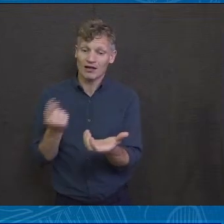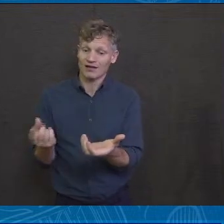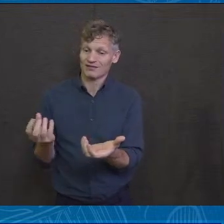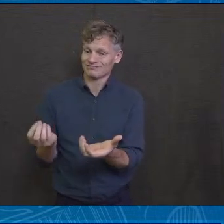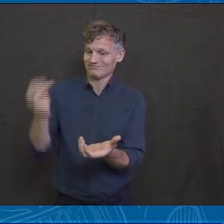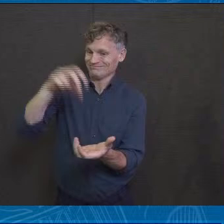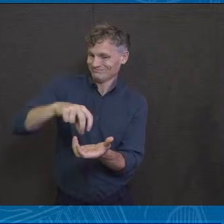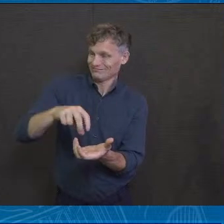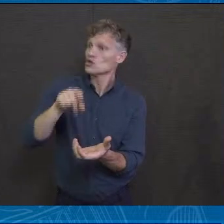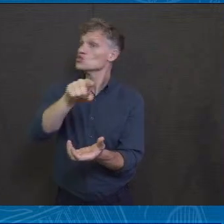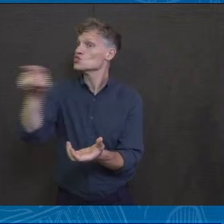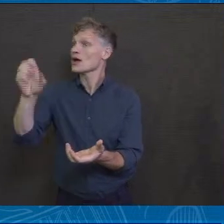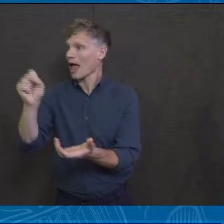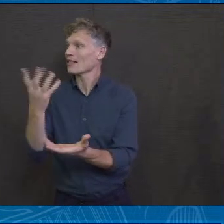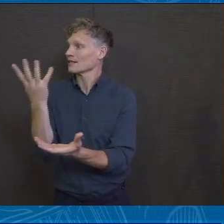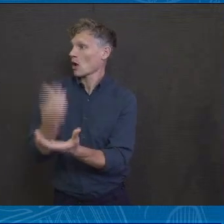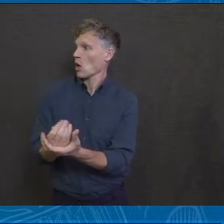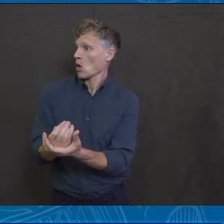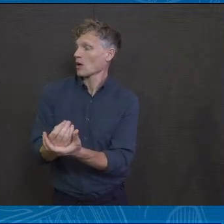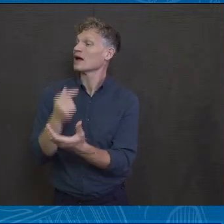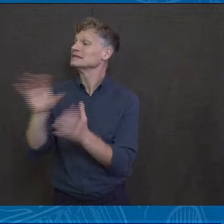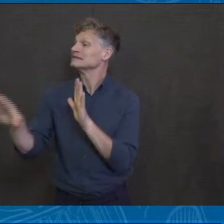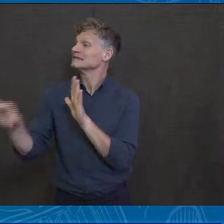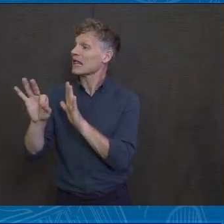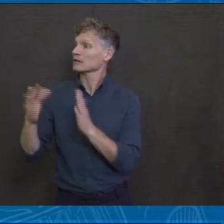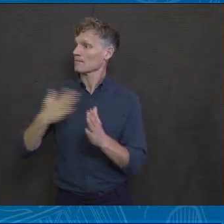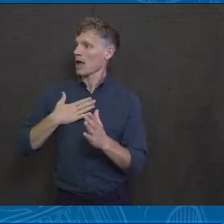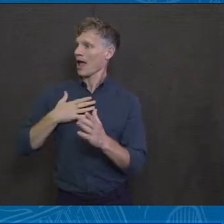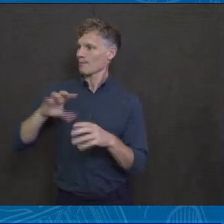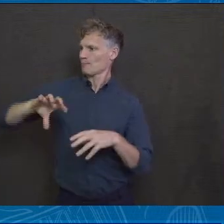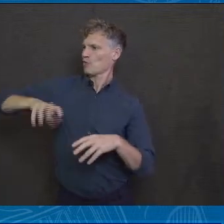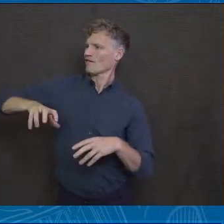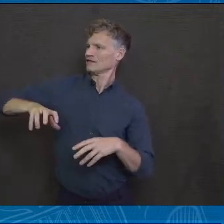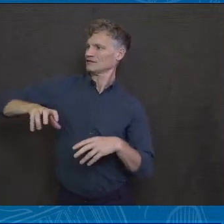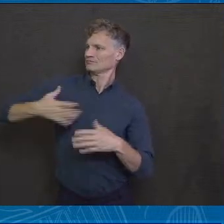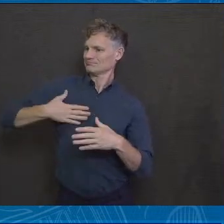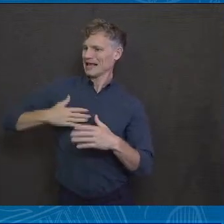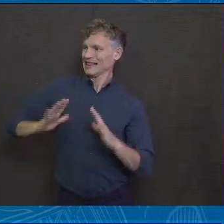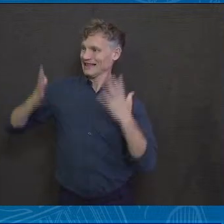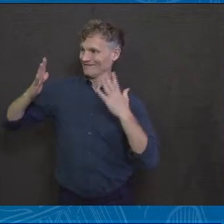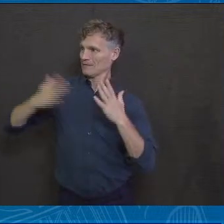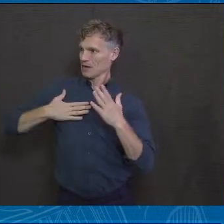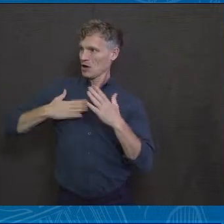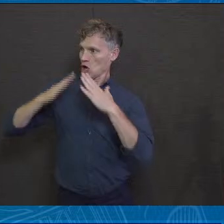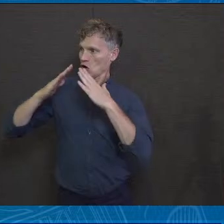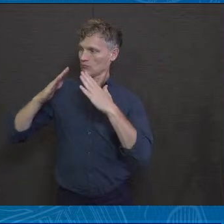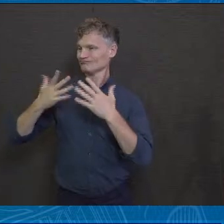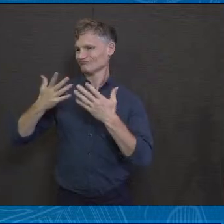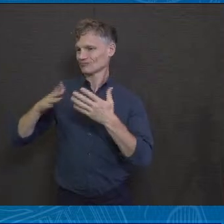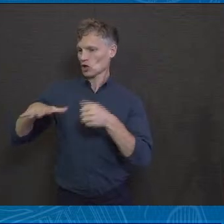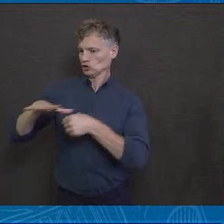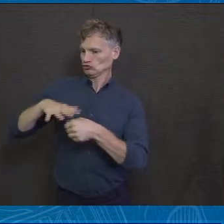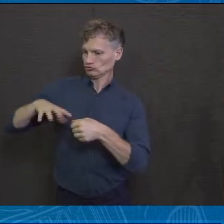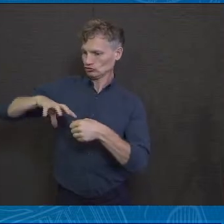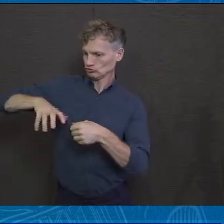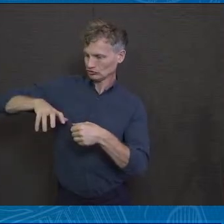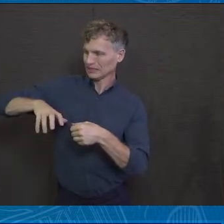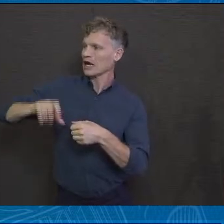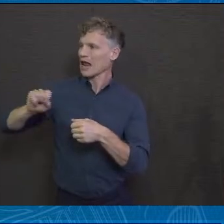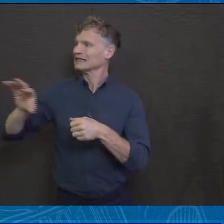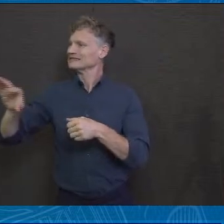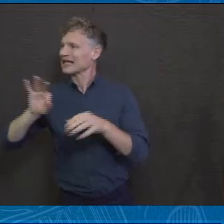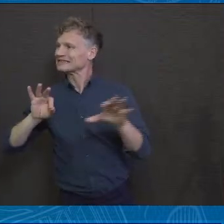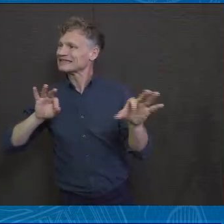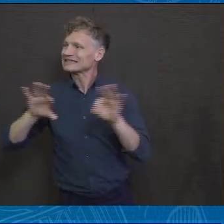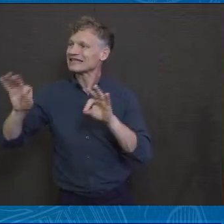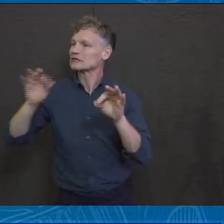and select like 3 provinces throughout the country. That if you stay like in the northern part, you can select some